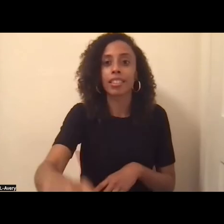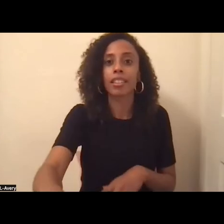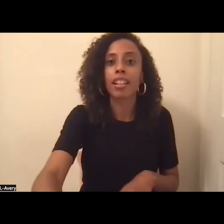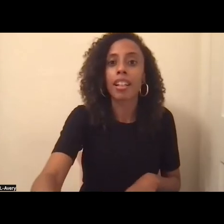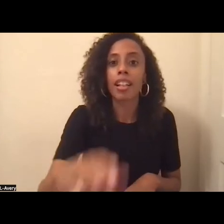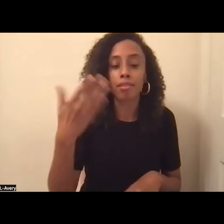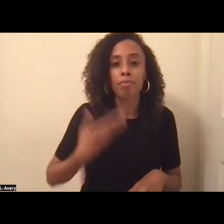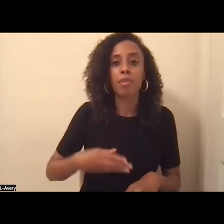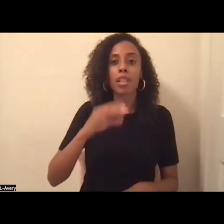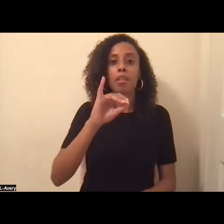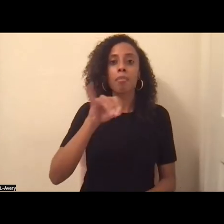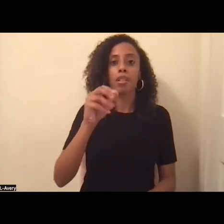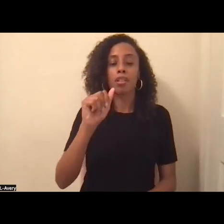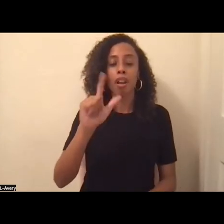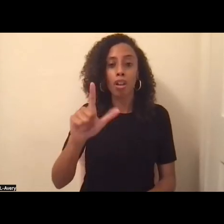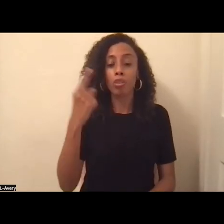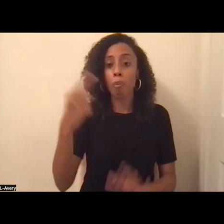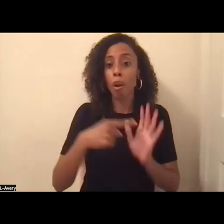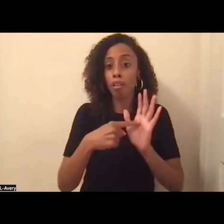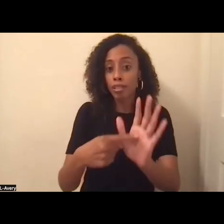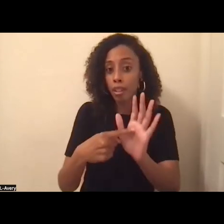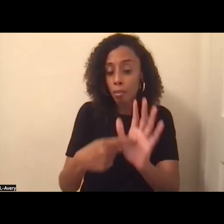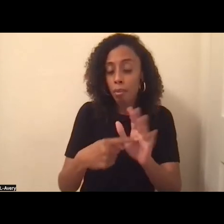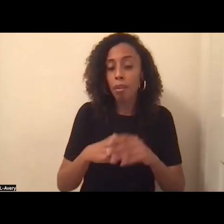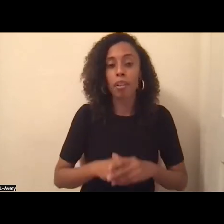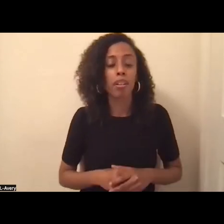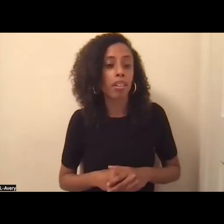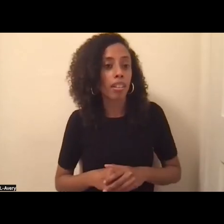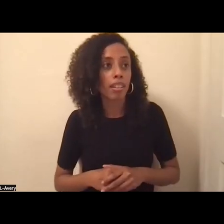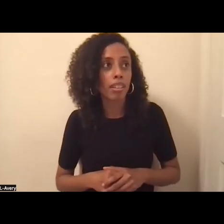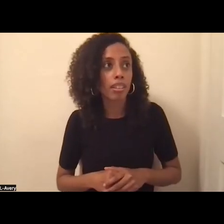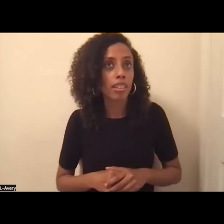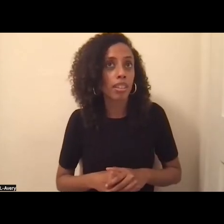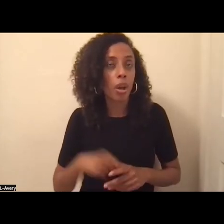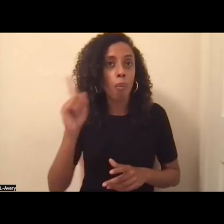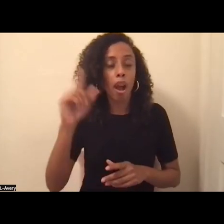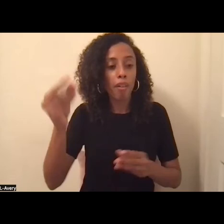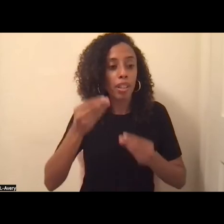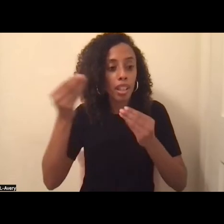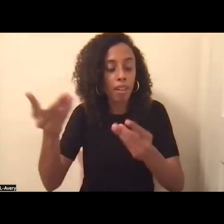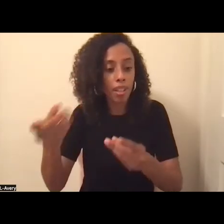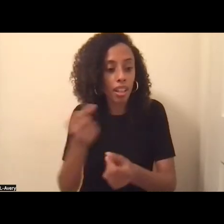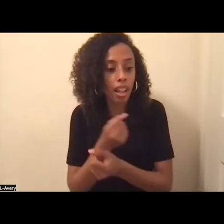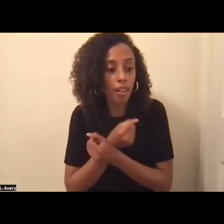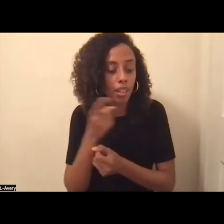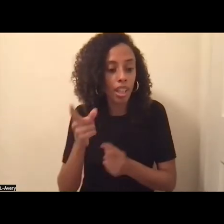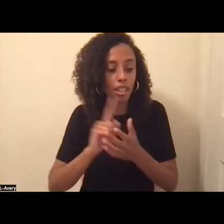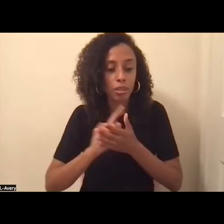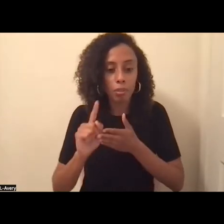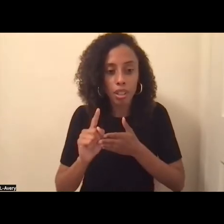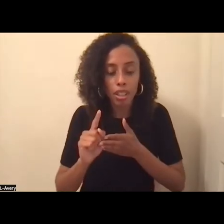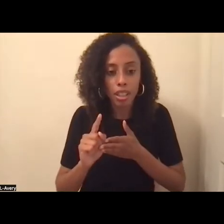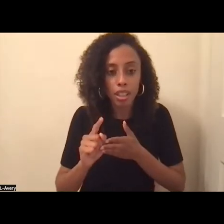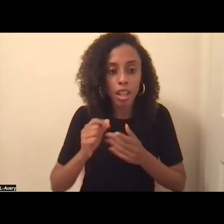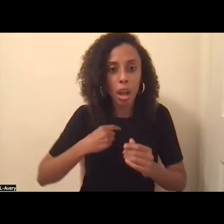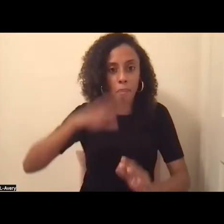So one example of where I have given love this week, my spouse was going through actually a